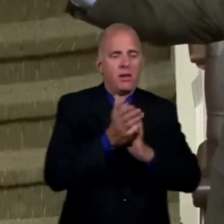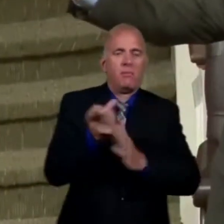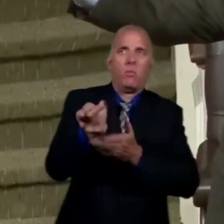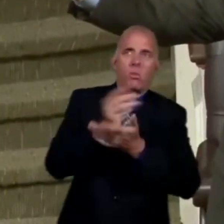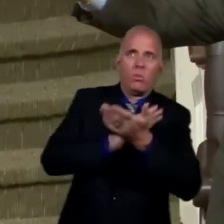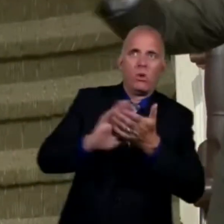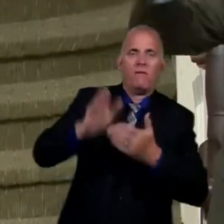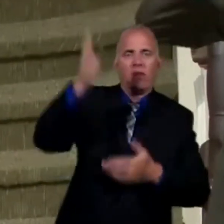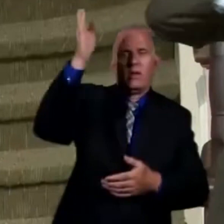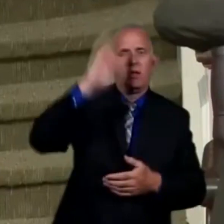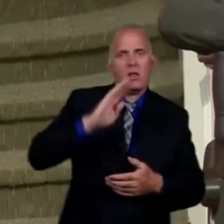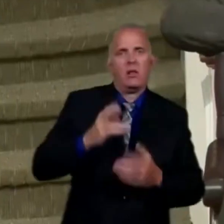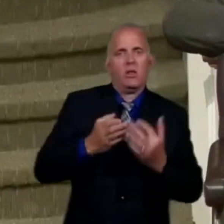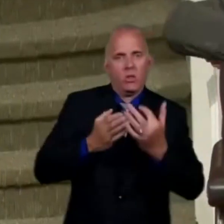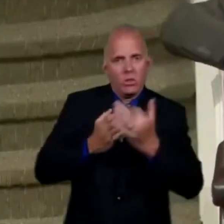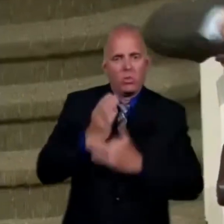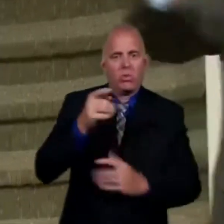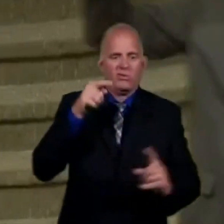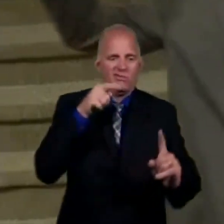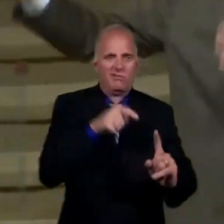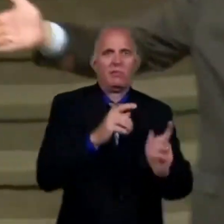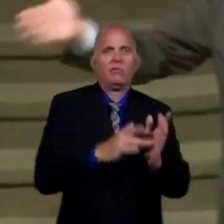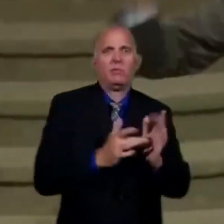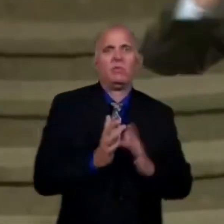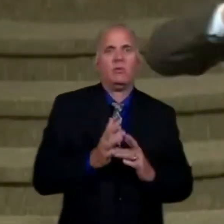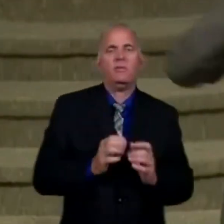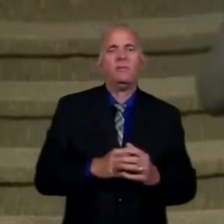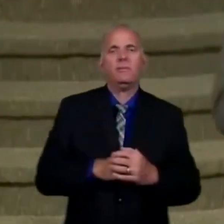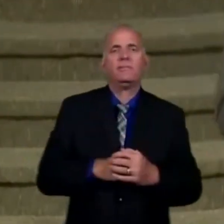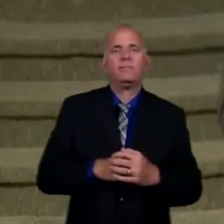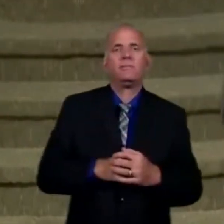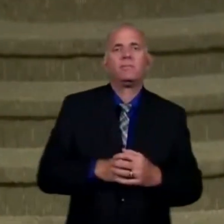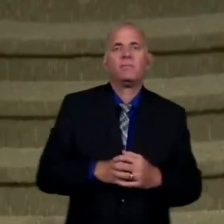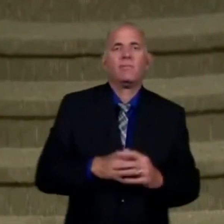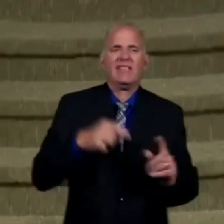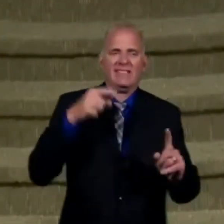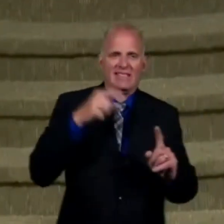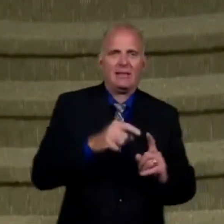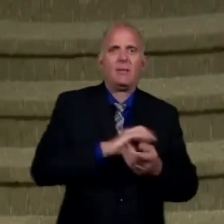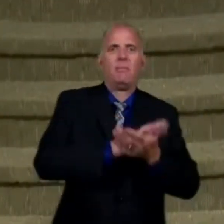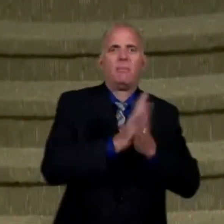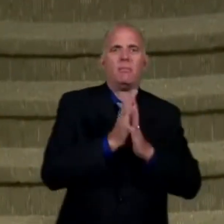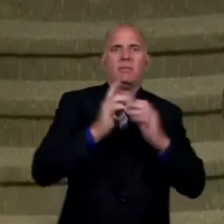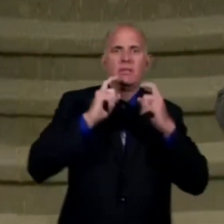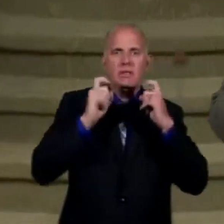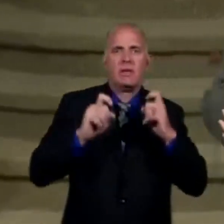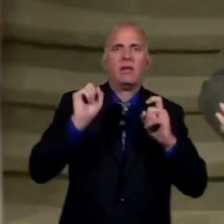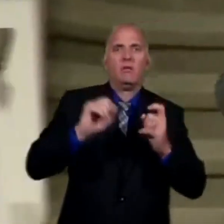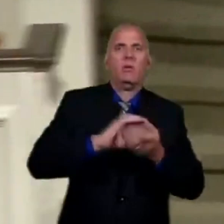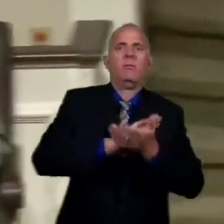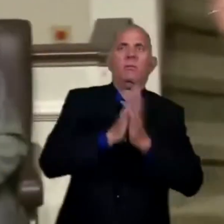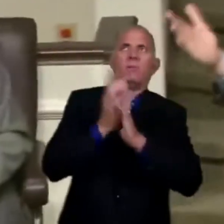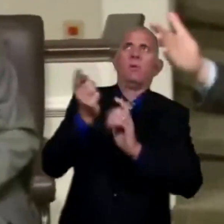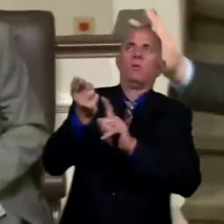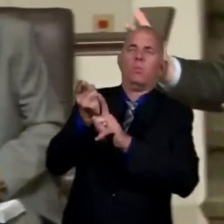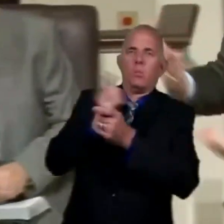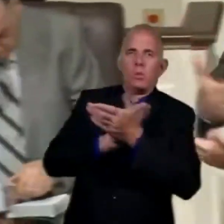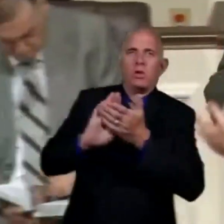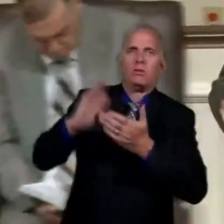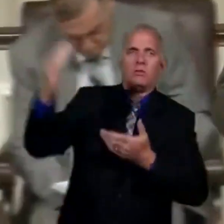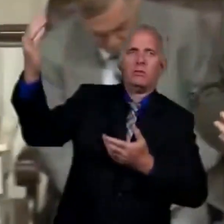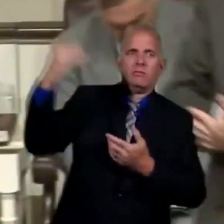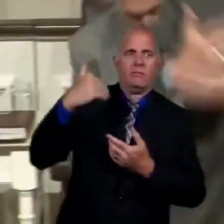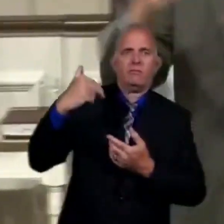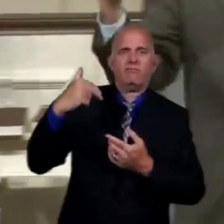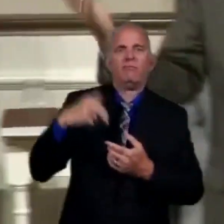Him. He became sin so we could become righteous in Jesus. When the Bible says, seek ye first the kingdom of God